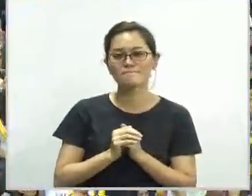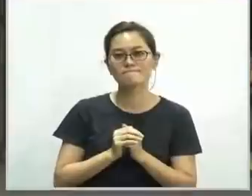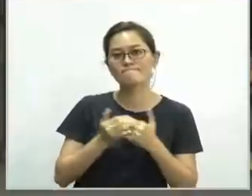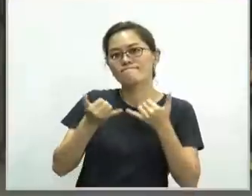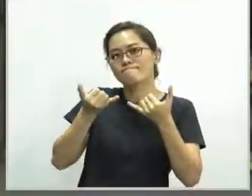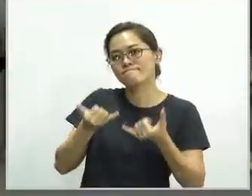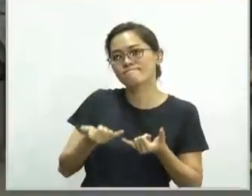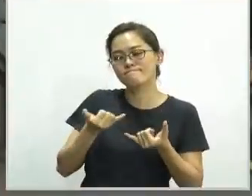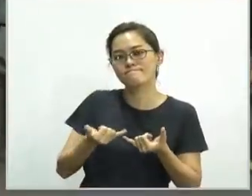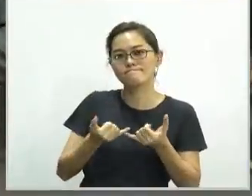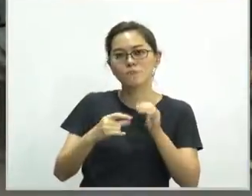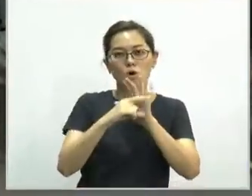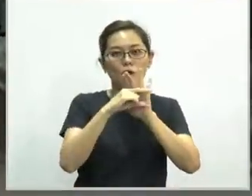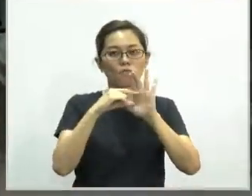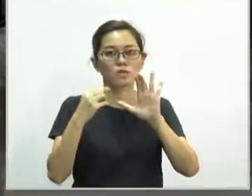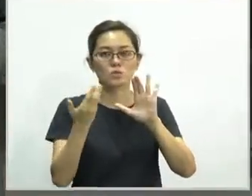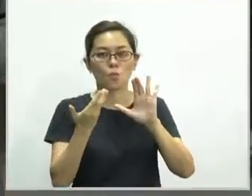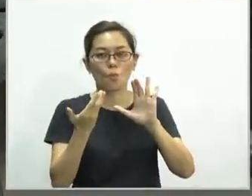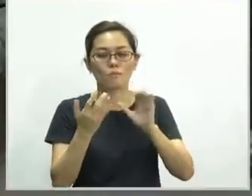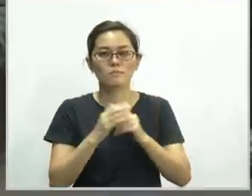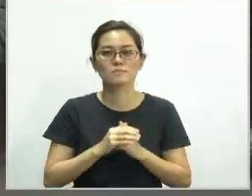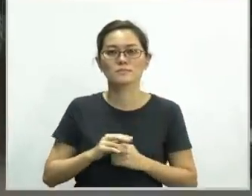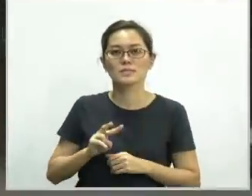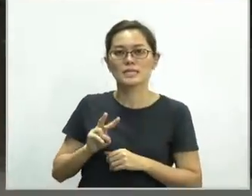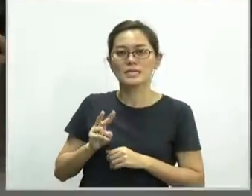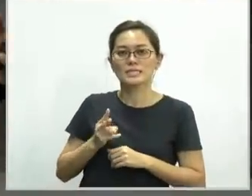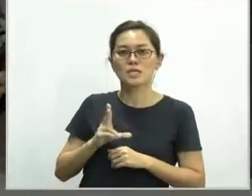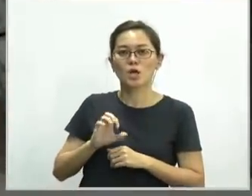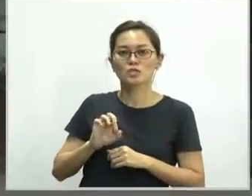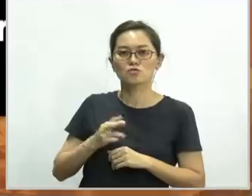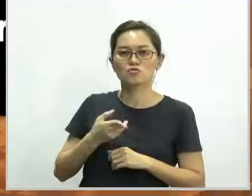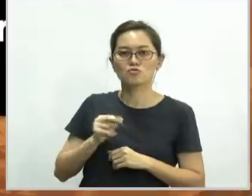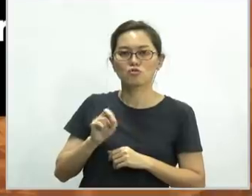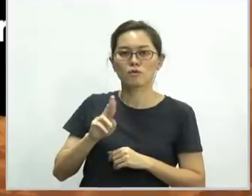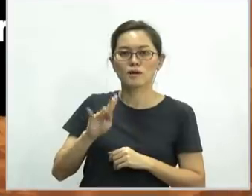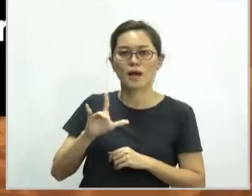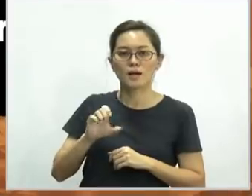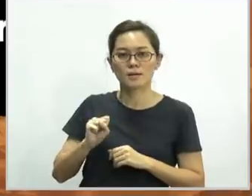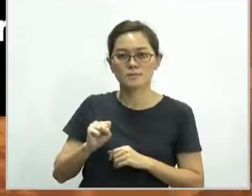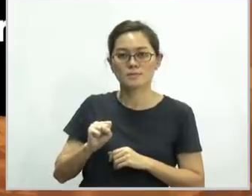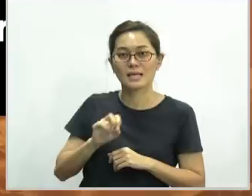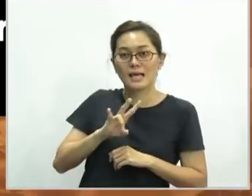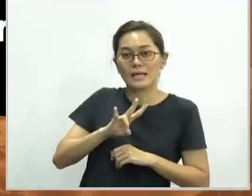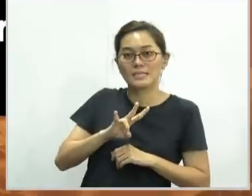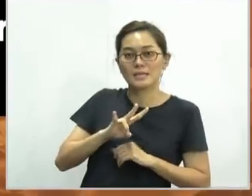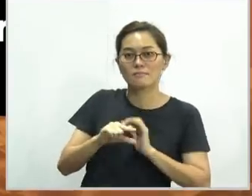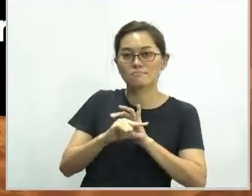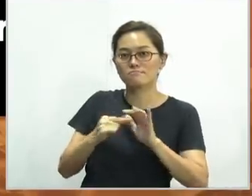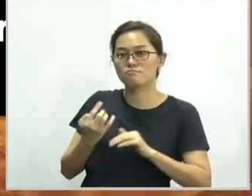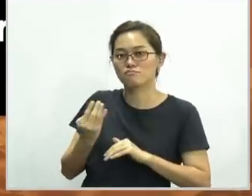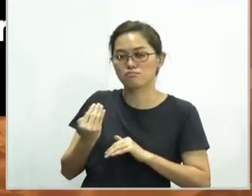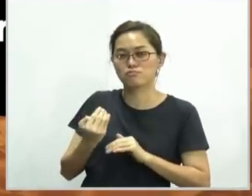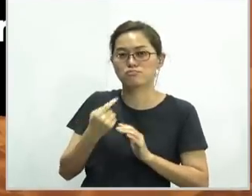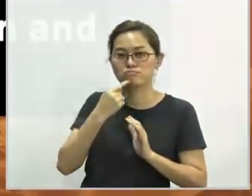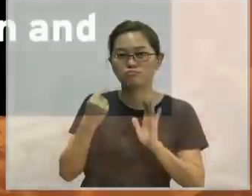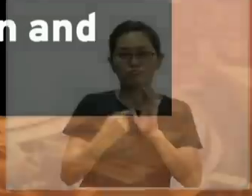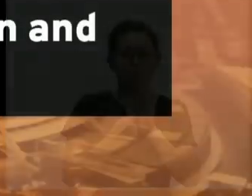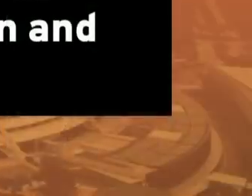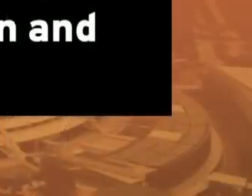Now the verse is this, in 2 Chronicles 7:14. And this is what it